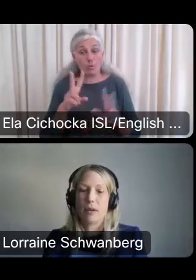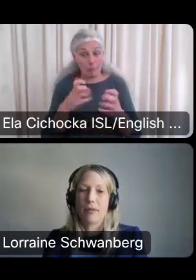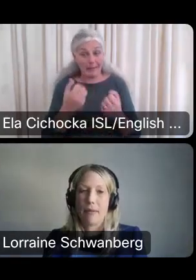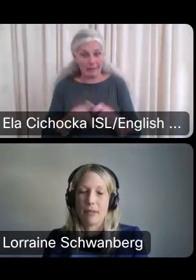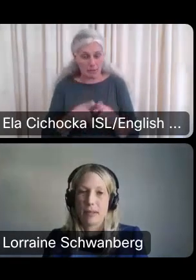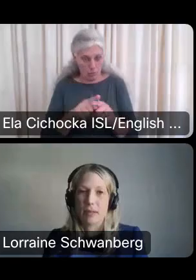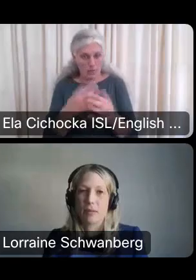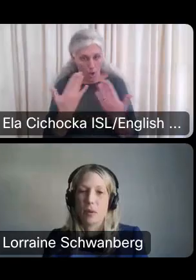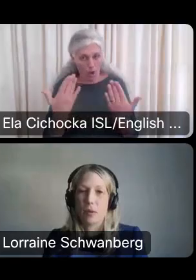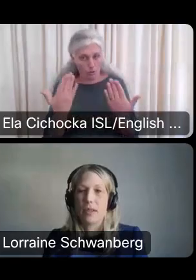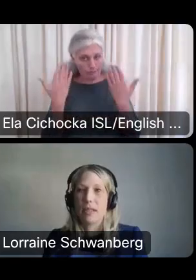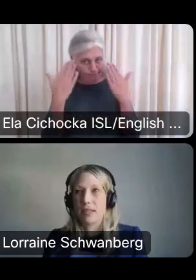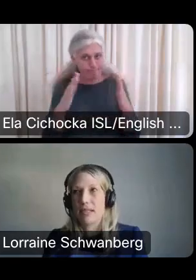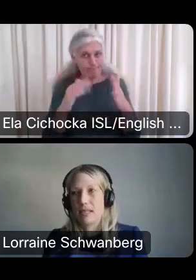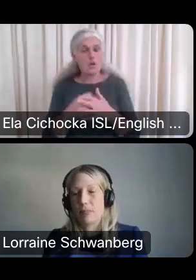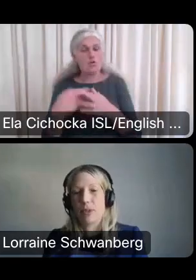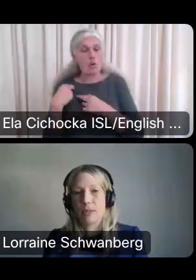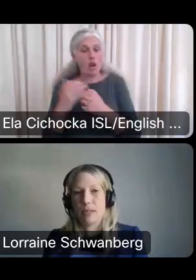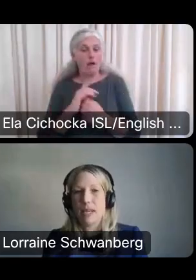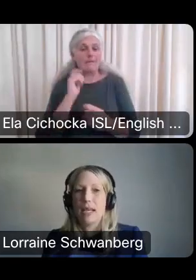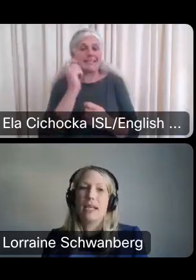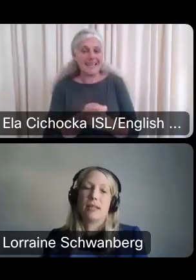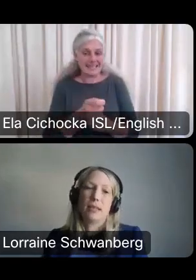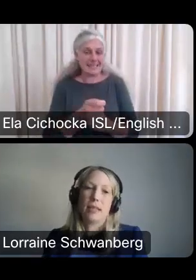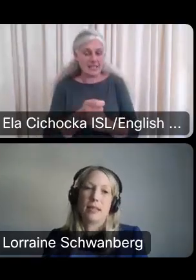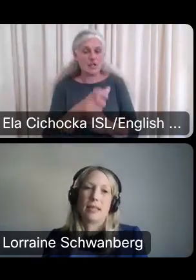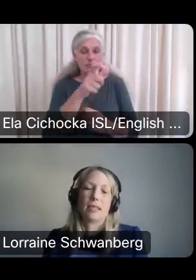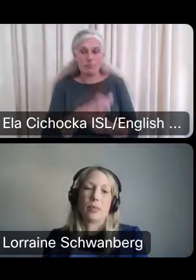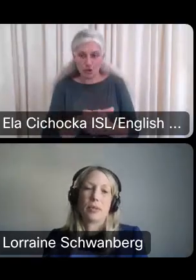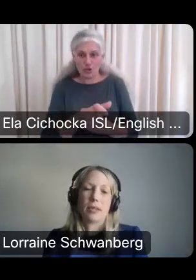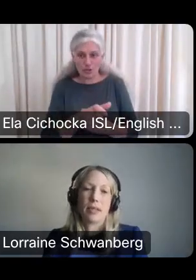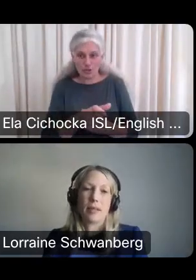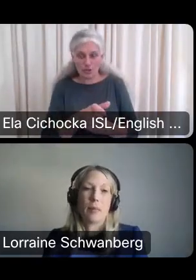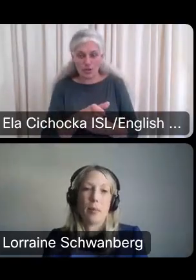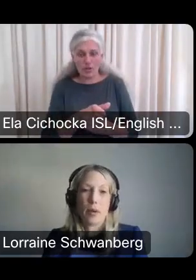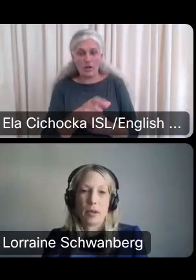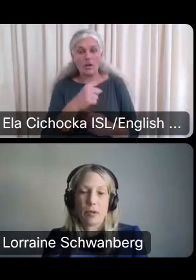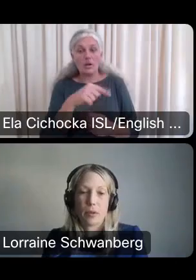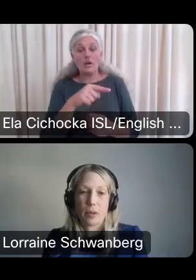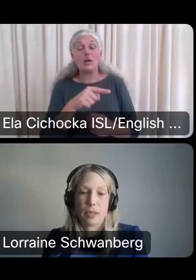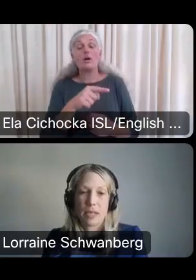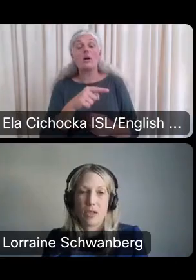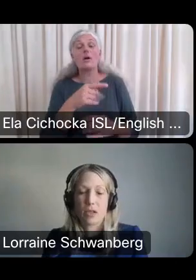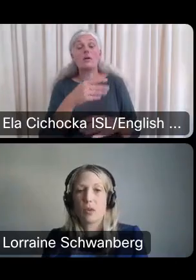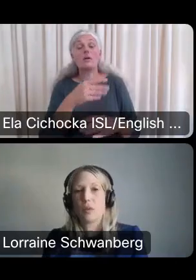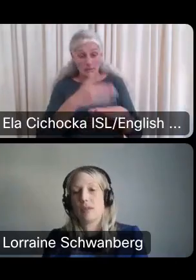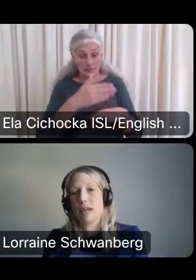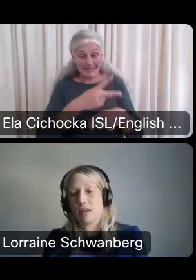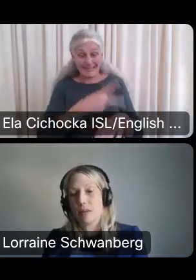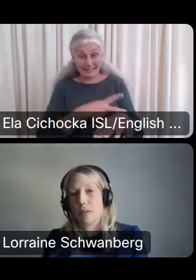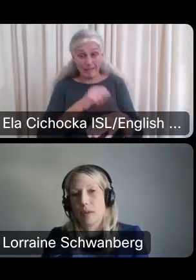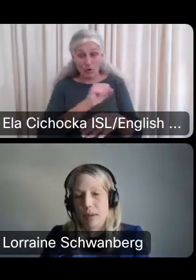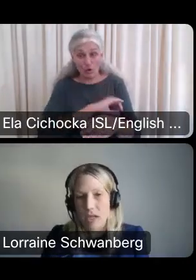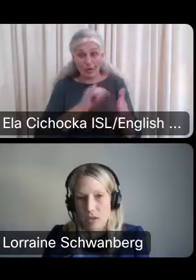lot of emphasis on the role of the designated person. So the designated person is an employee of your organisation who's there